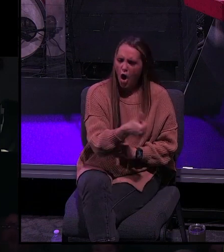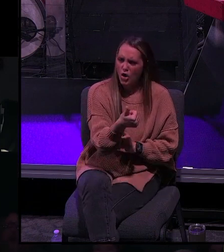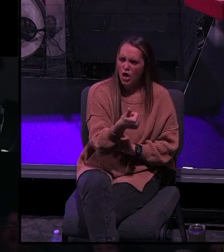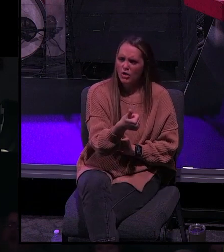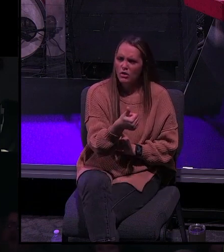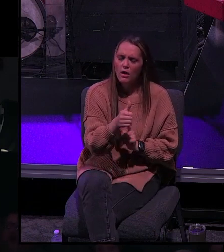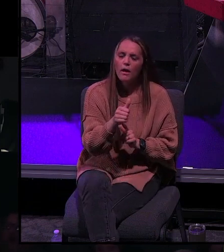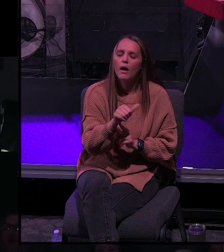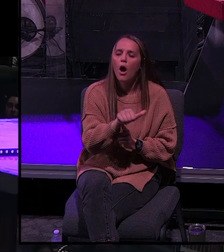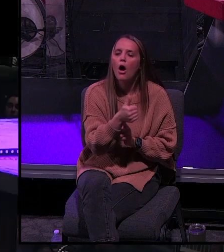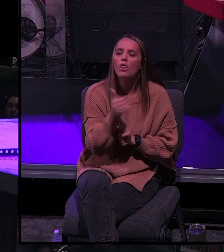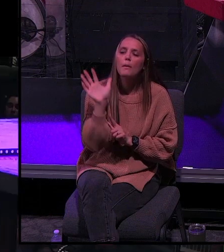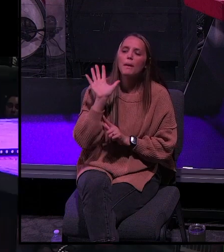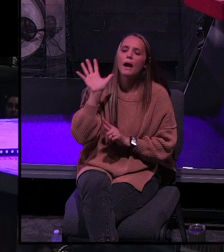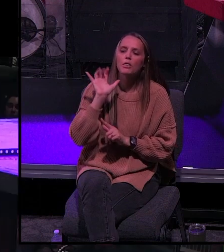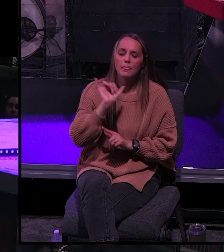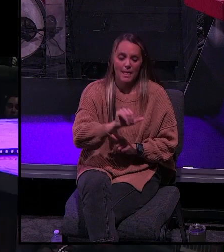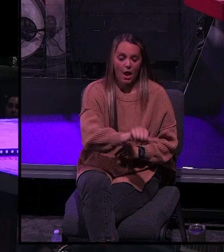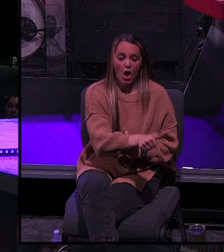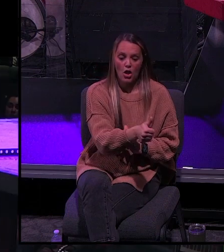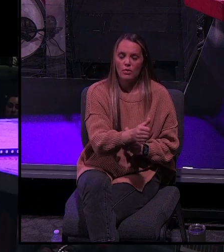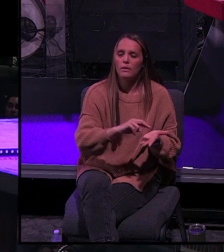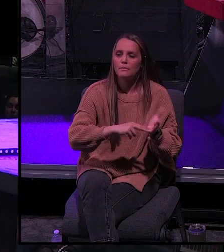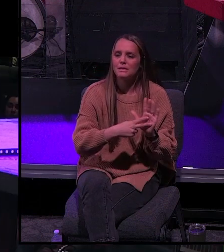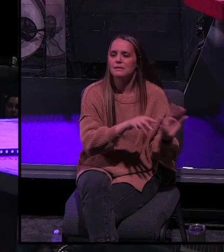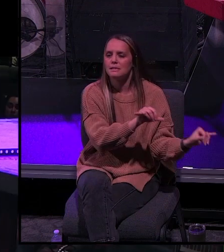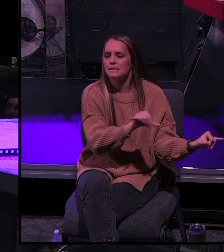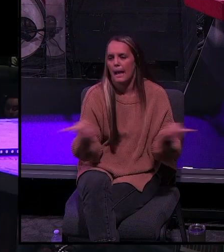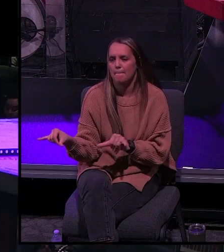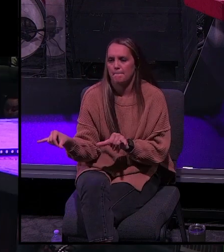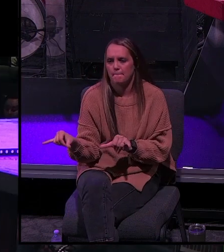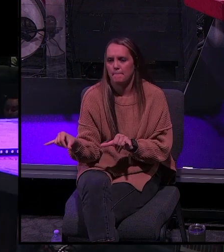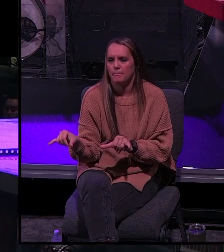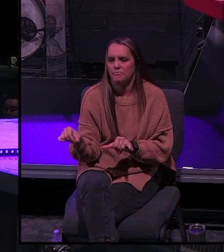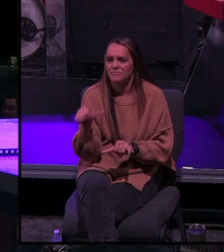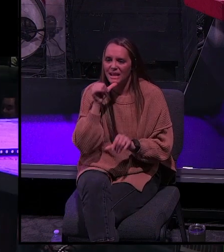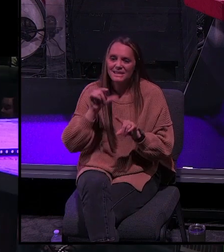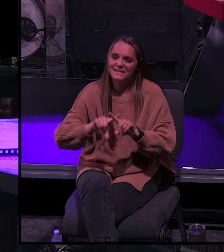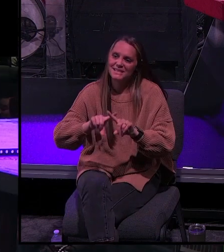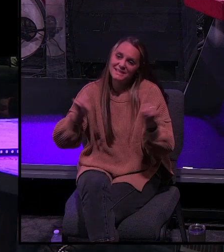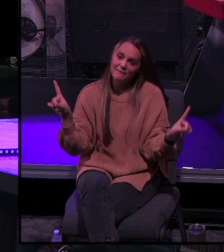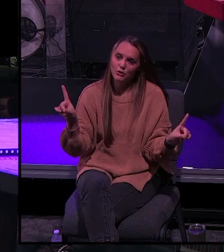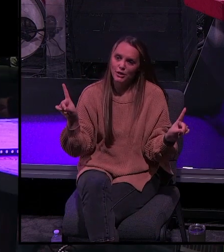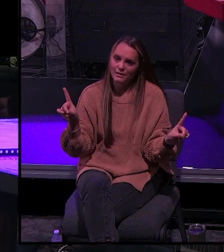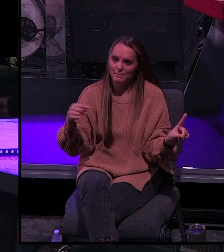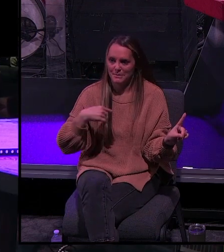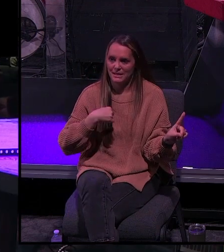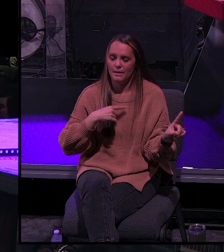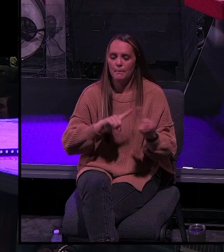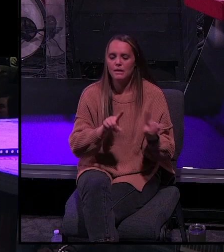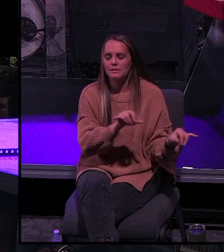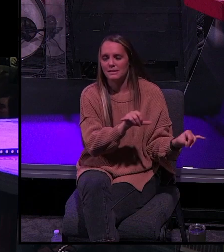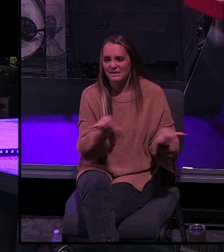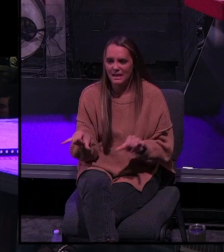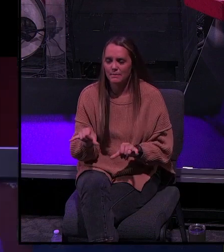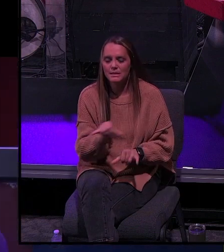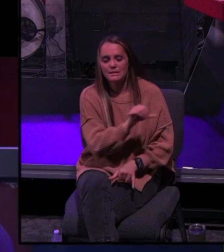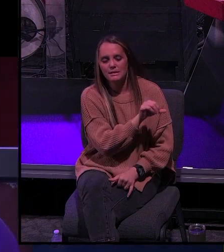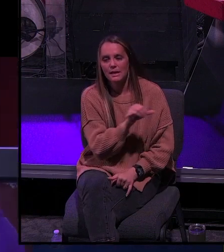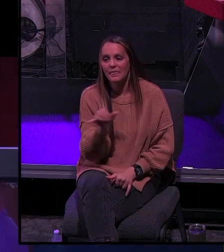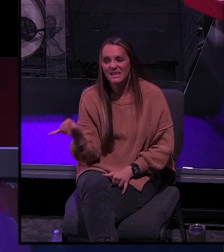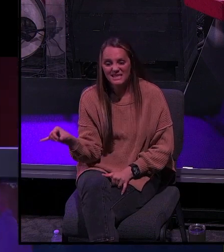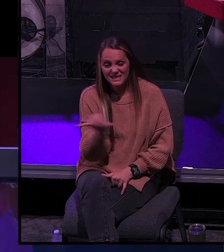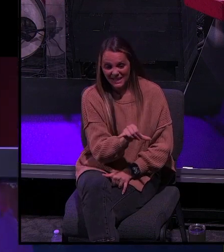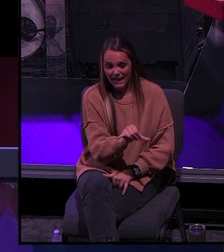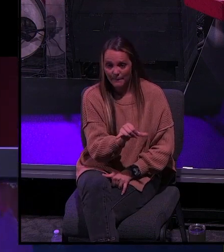as me. Not another one different than me. Jesus is literally saying the same God who is with you right now will be in